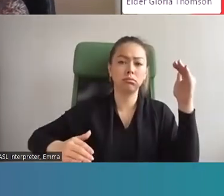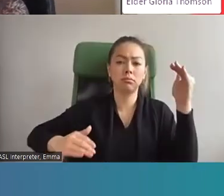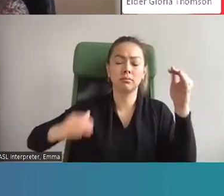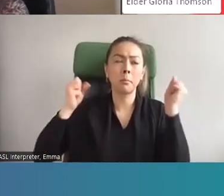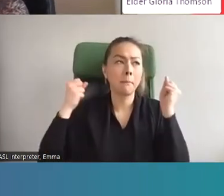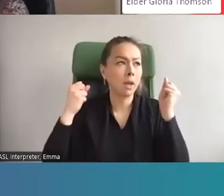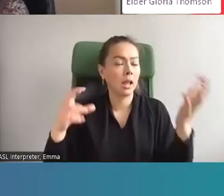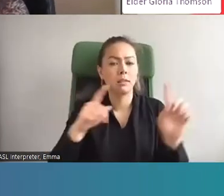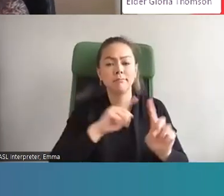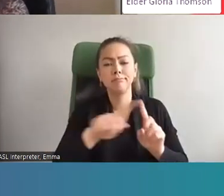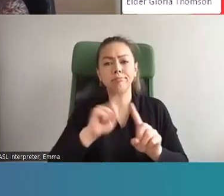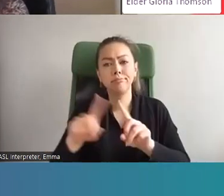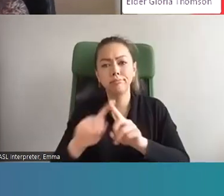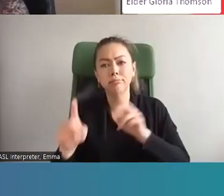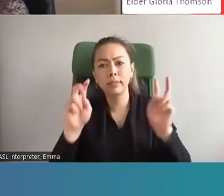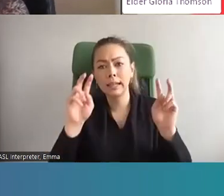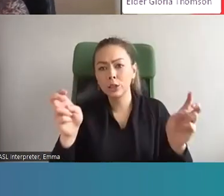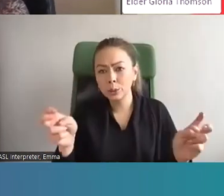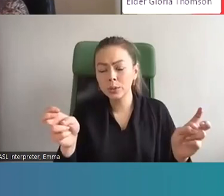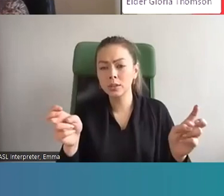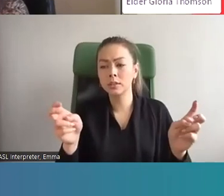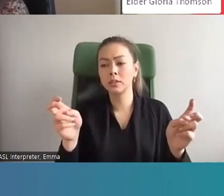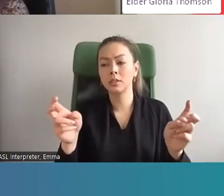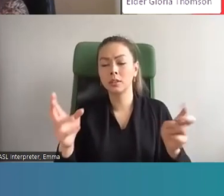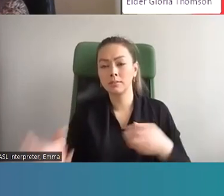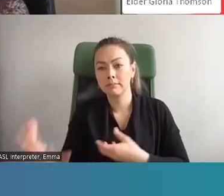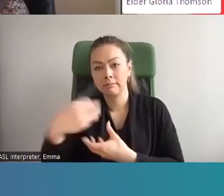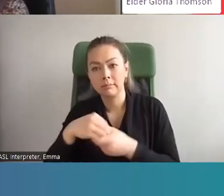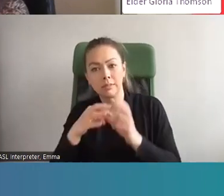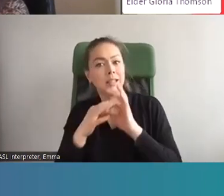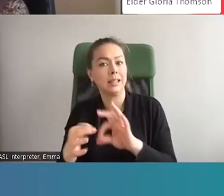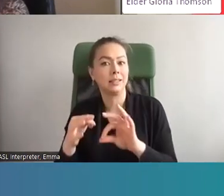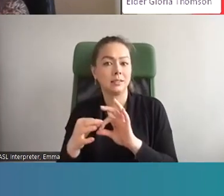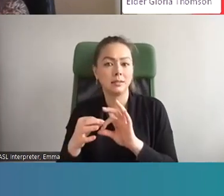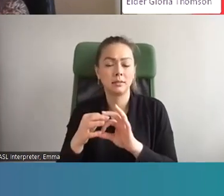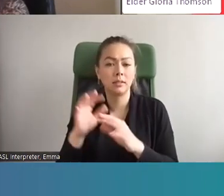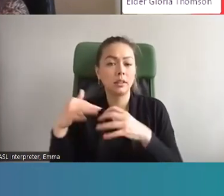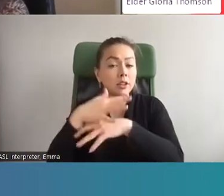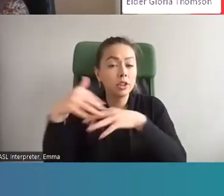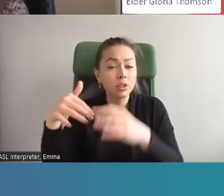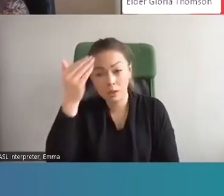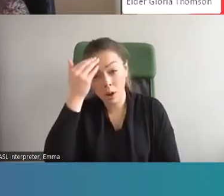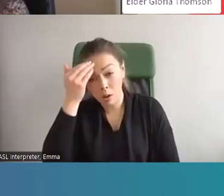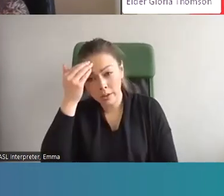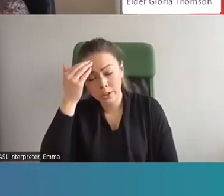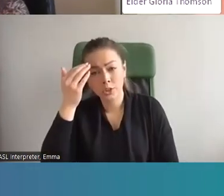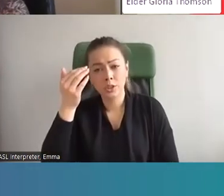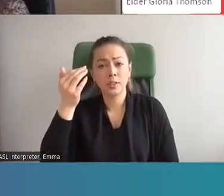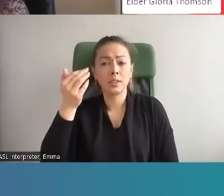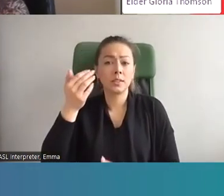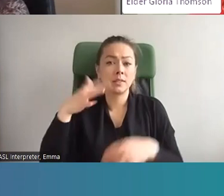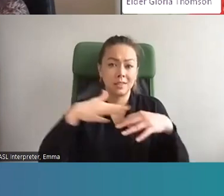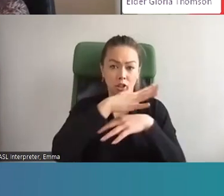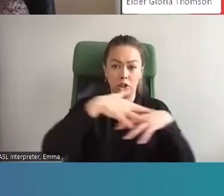to Indigenous knowledge, you know, and its place. Like, I think Indigenous